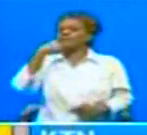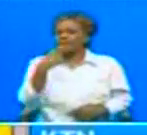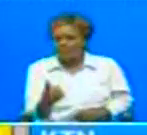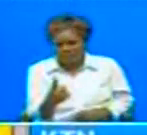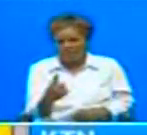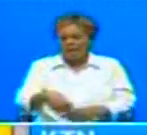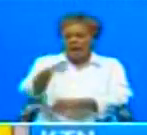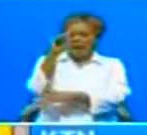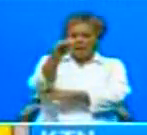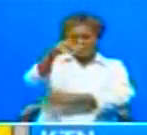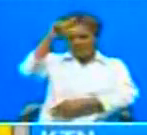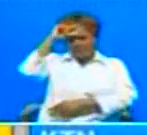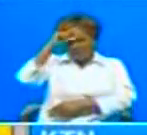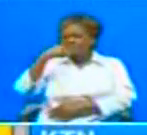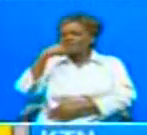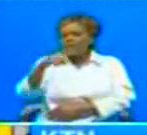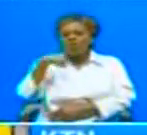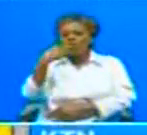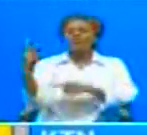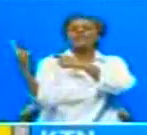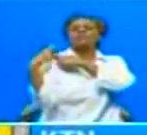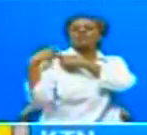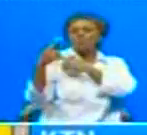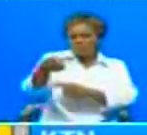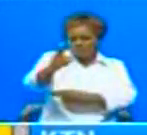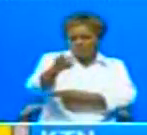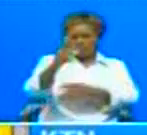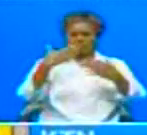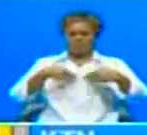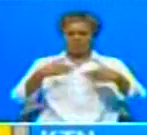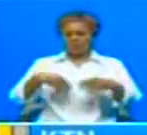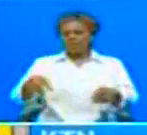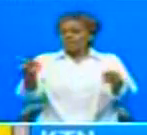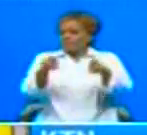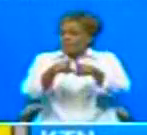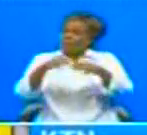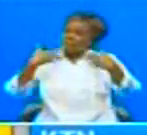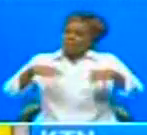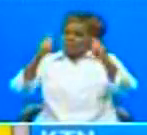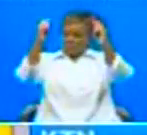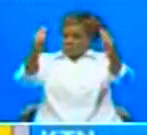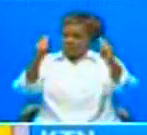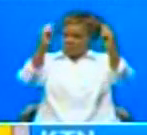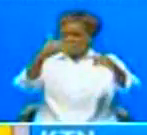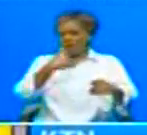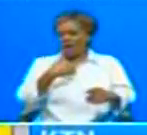ama kuomba serikali waseme ni nani aliwapiga watu yetu risasi, kwa sababu hata kama watu wakifanya maandamano